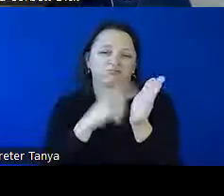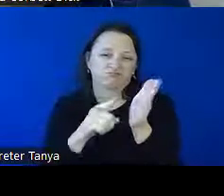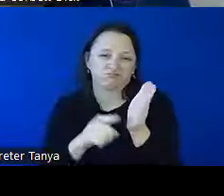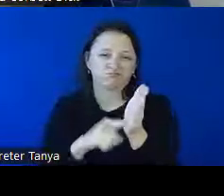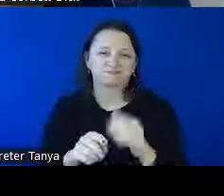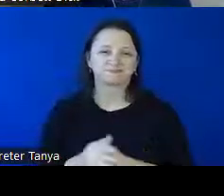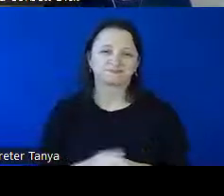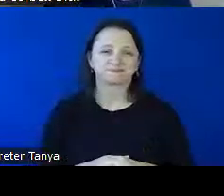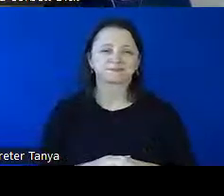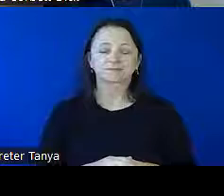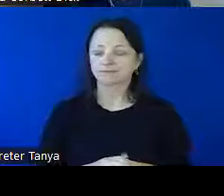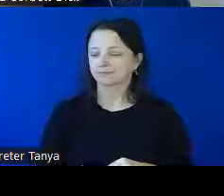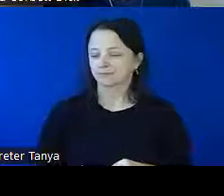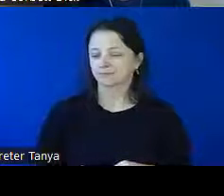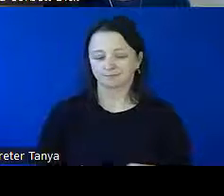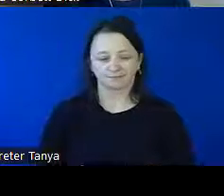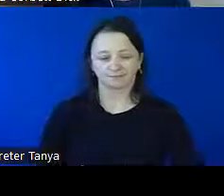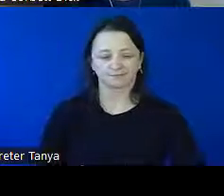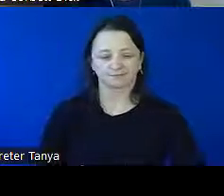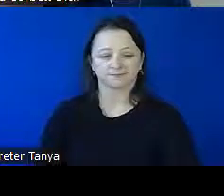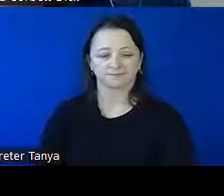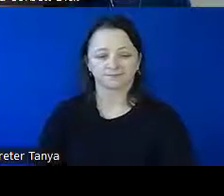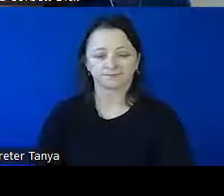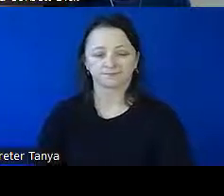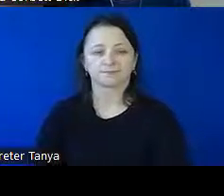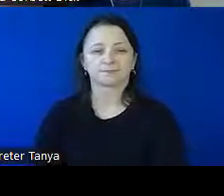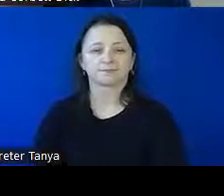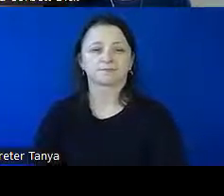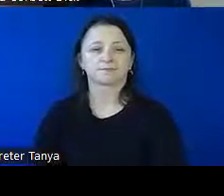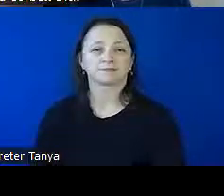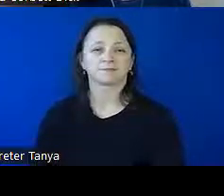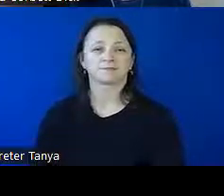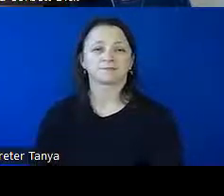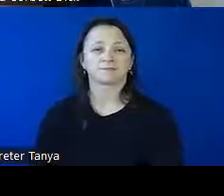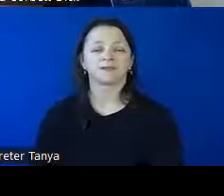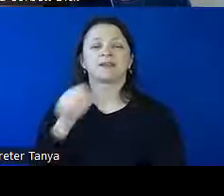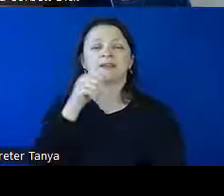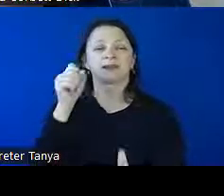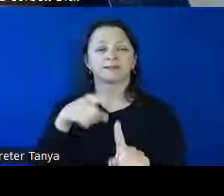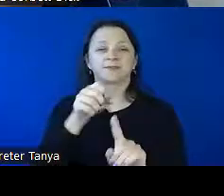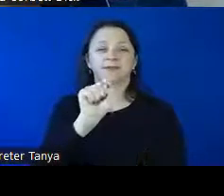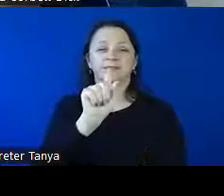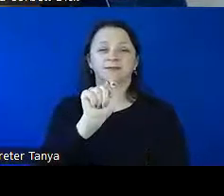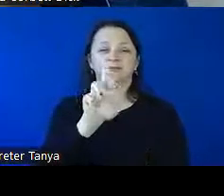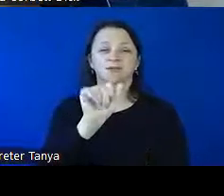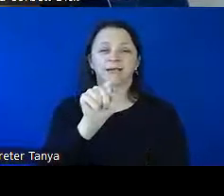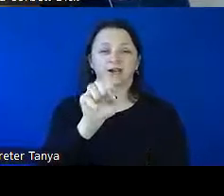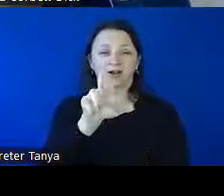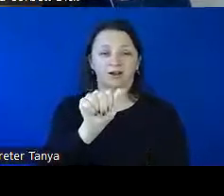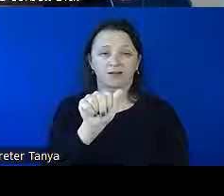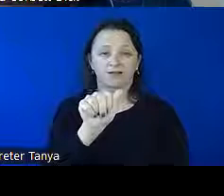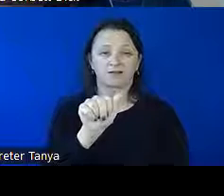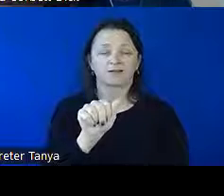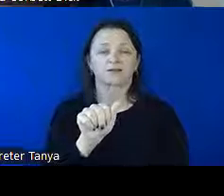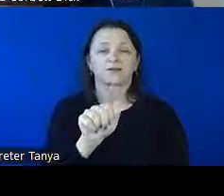Non-stimulant medicines include atomoxetine. It's considered a selective norepinephrine reuptake inhibitor.